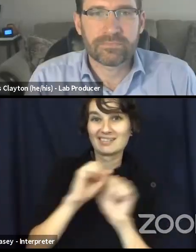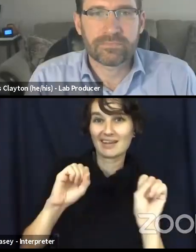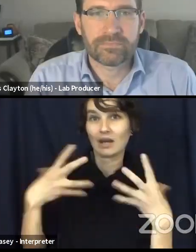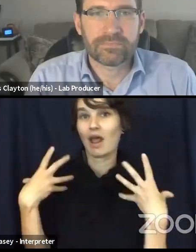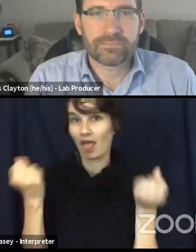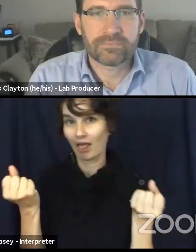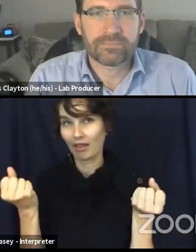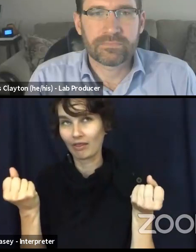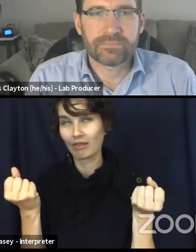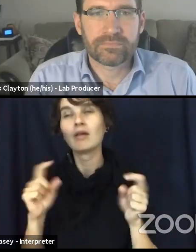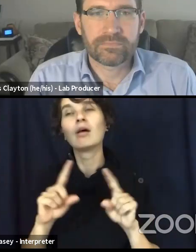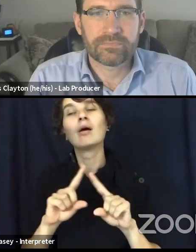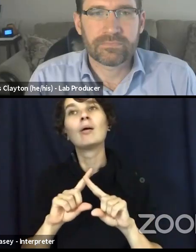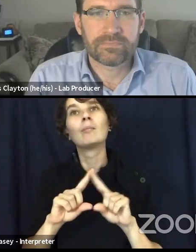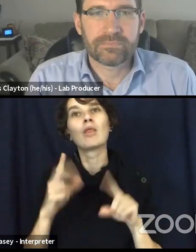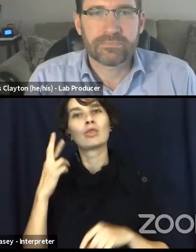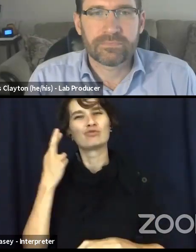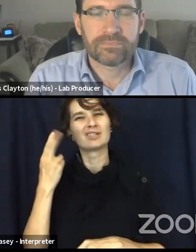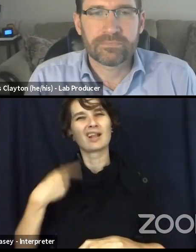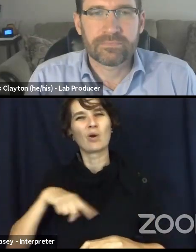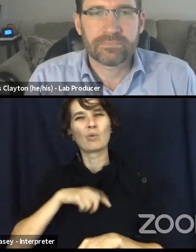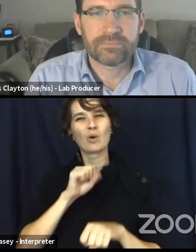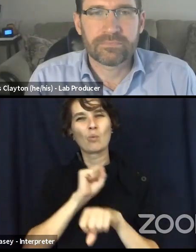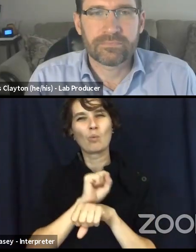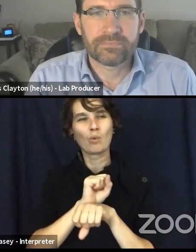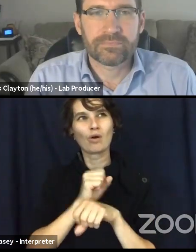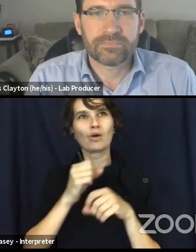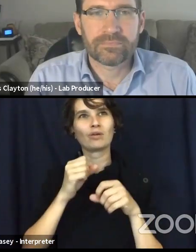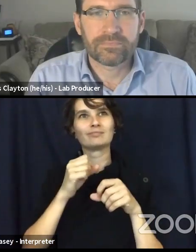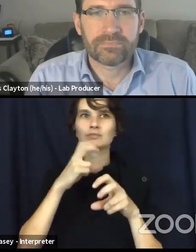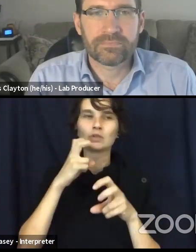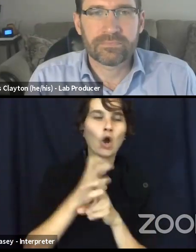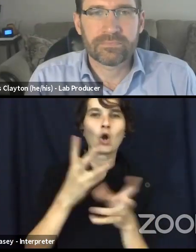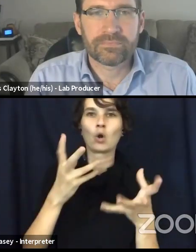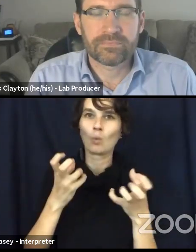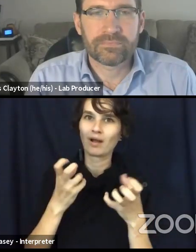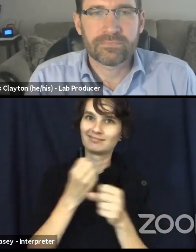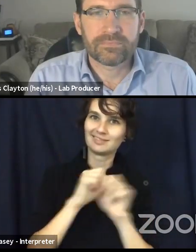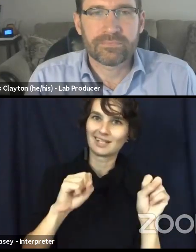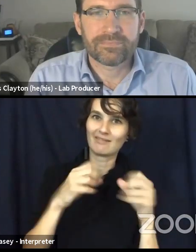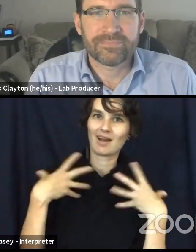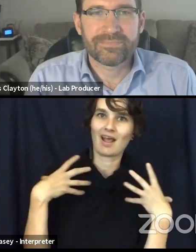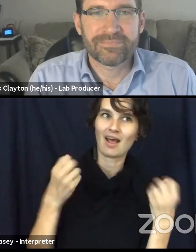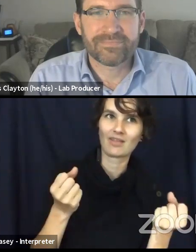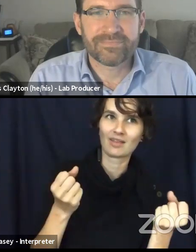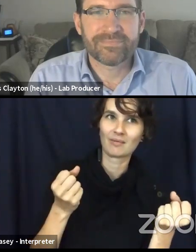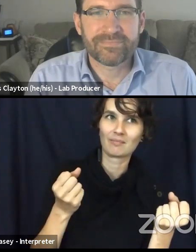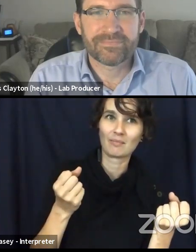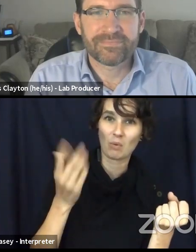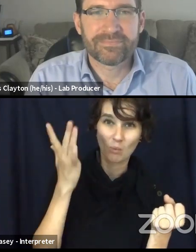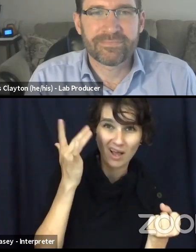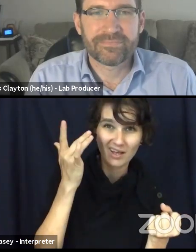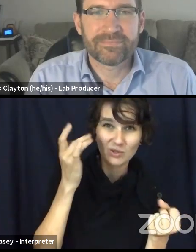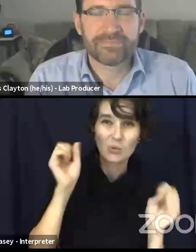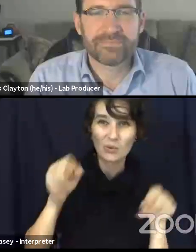that we work so hard to have public health and safety is so that we can participate in a shared culture. That